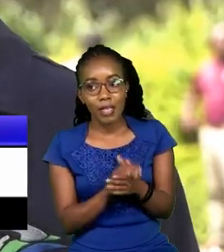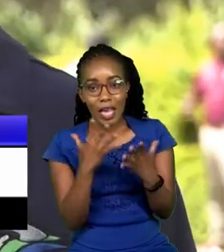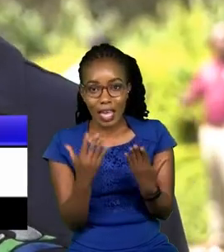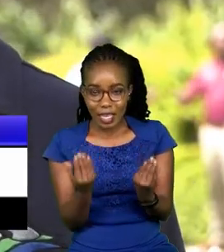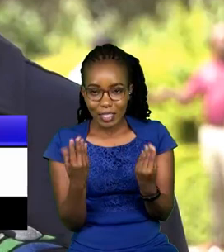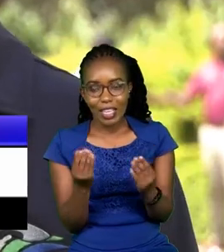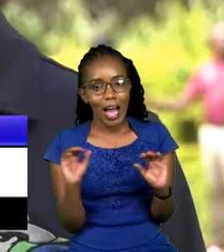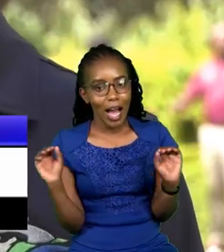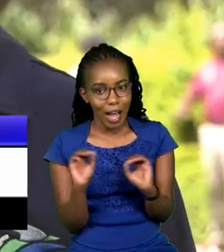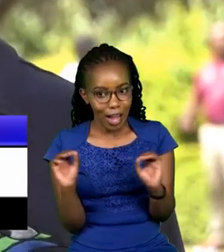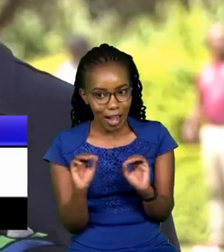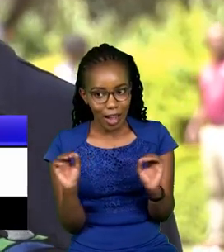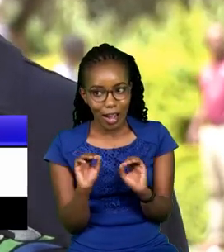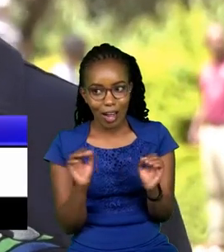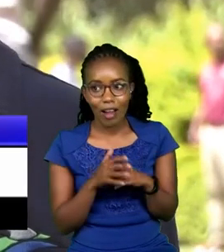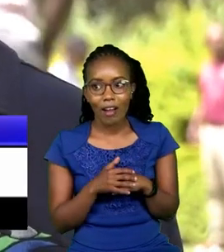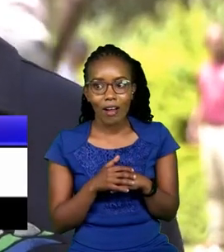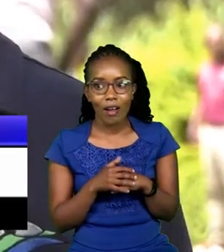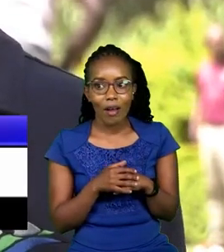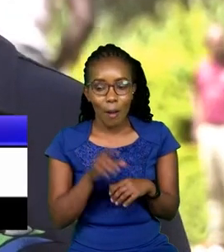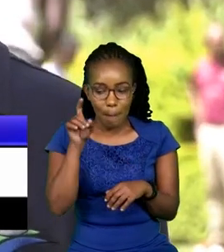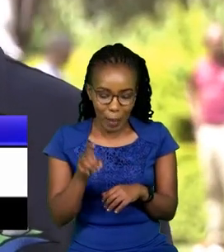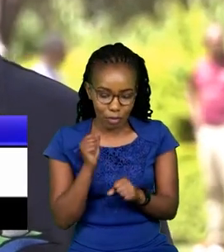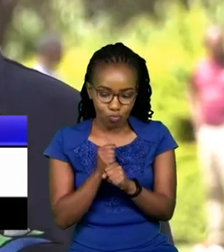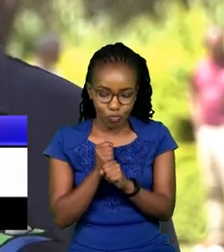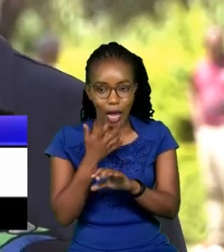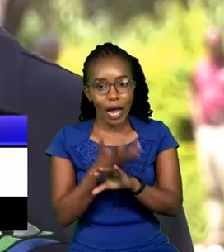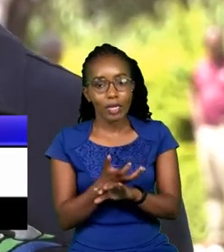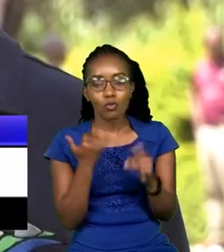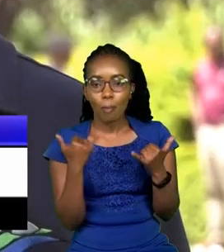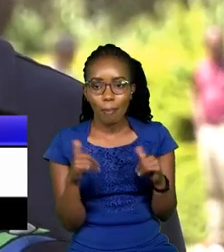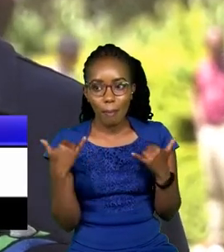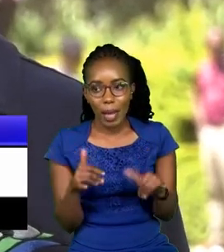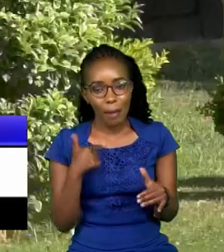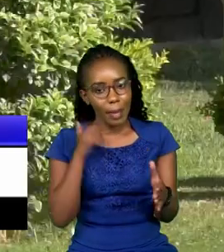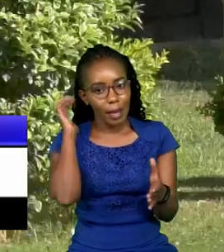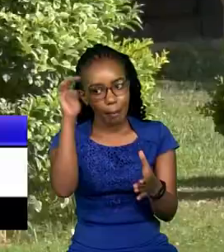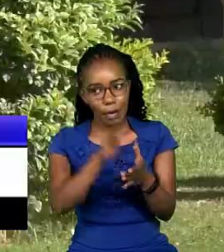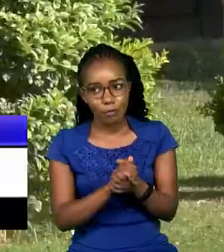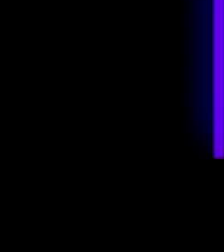course. You gotta have the shots to play the course. That's what I believe.